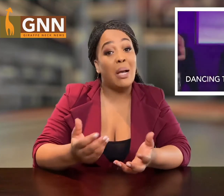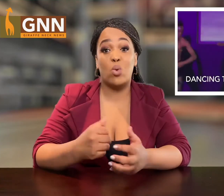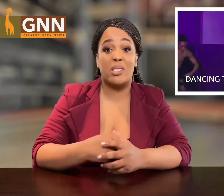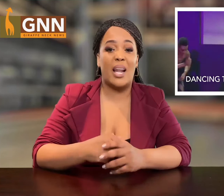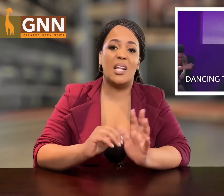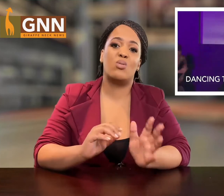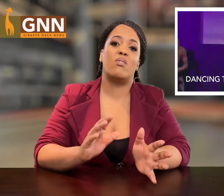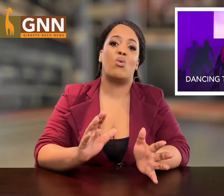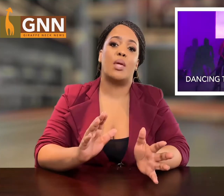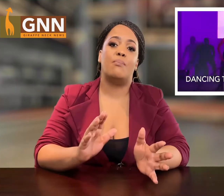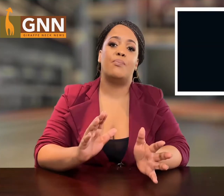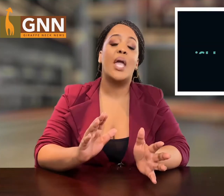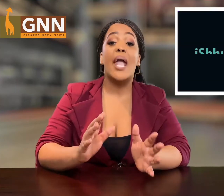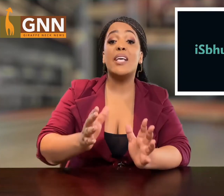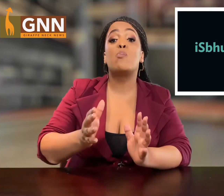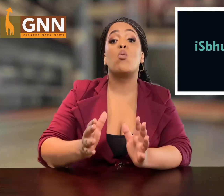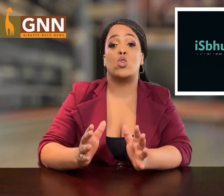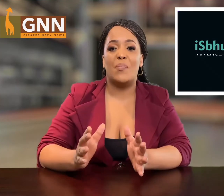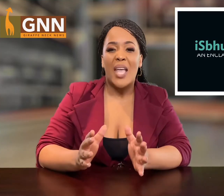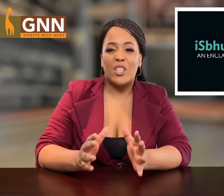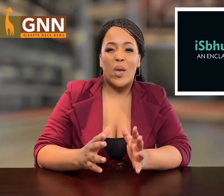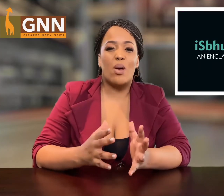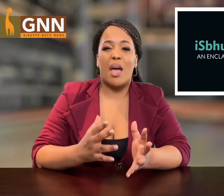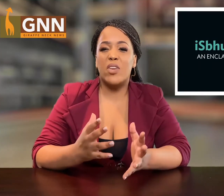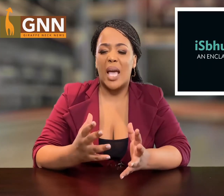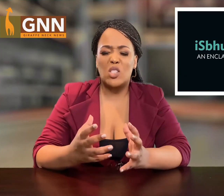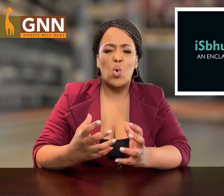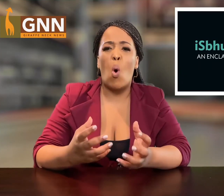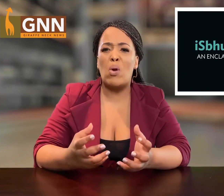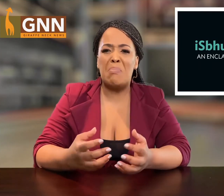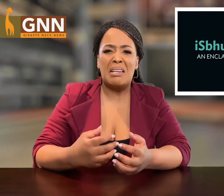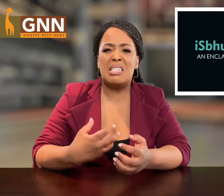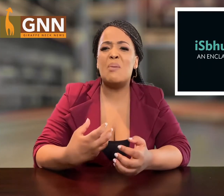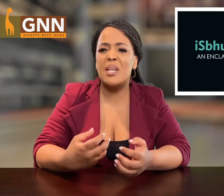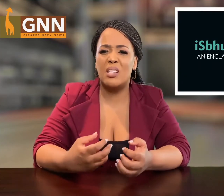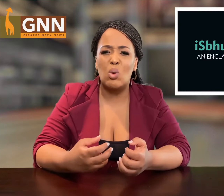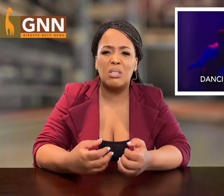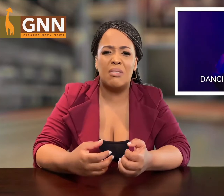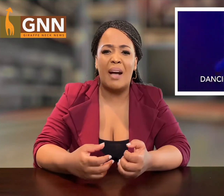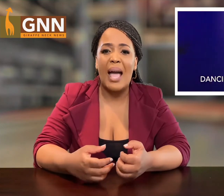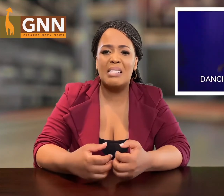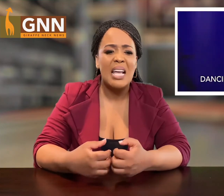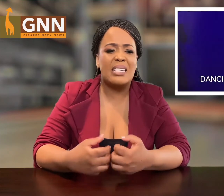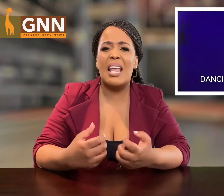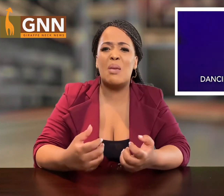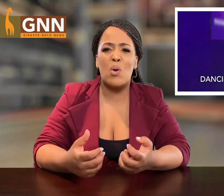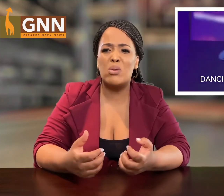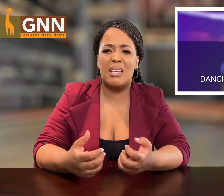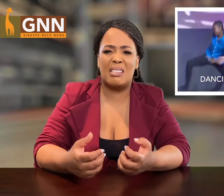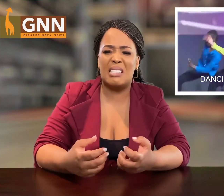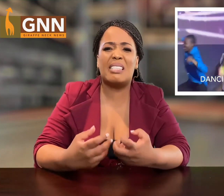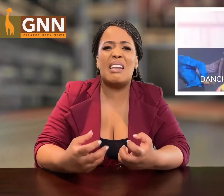now? Much worse, let's not even go there. Ispushwa is where South Africa is torn by deepening social divides,